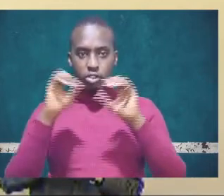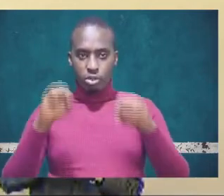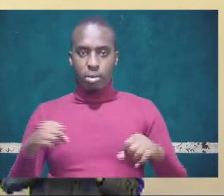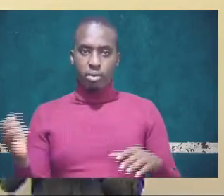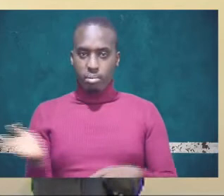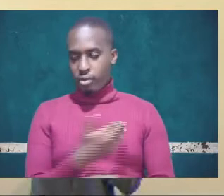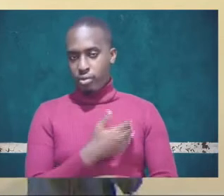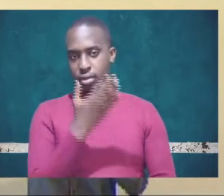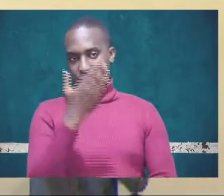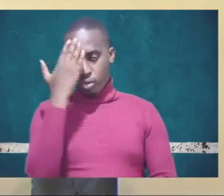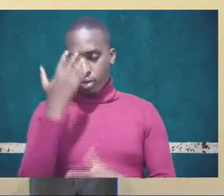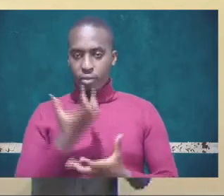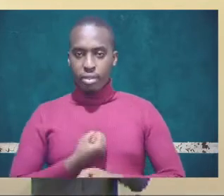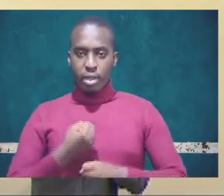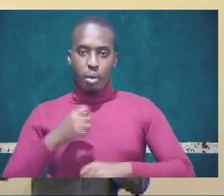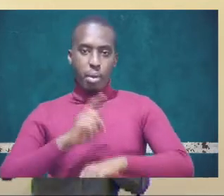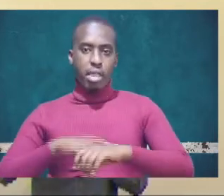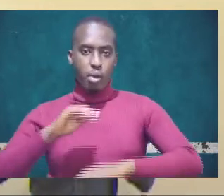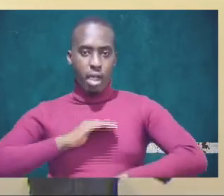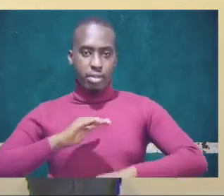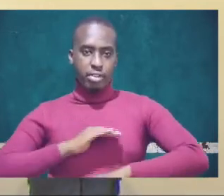this so that we have enough space.